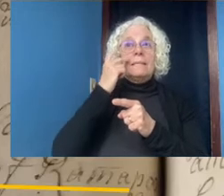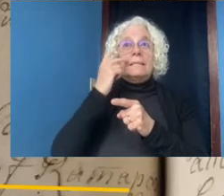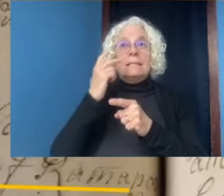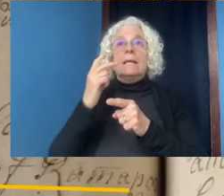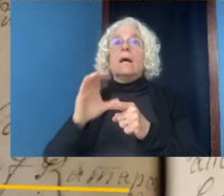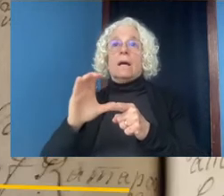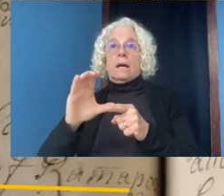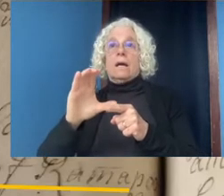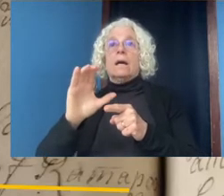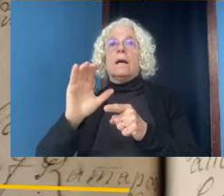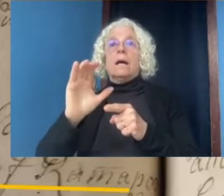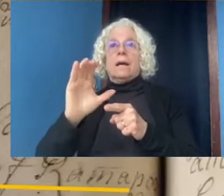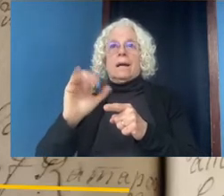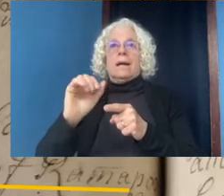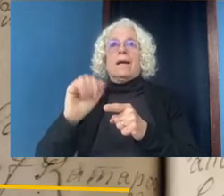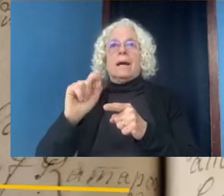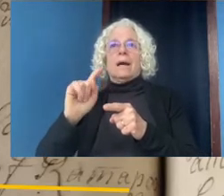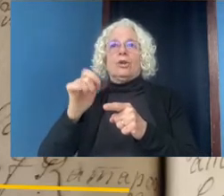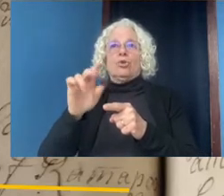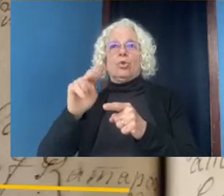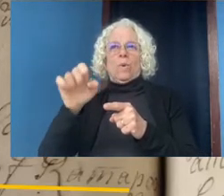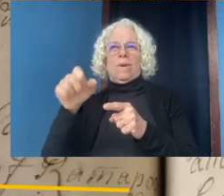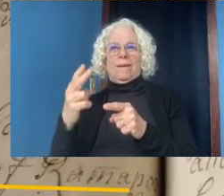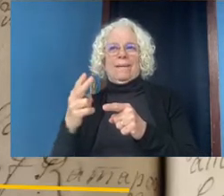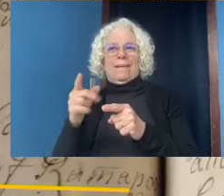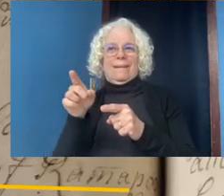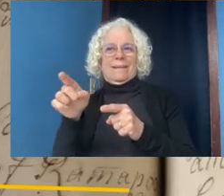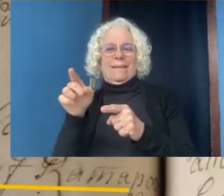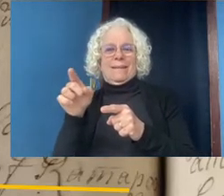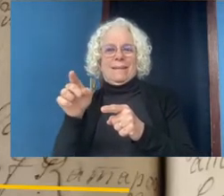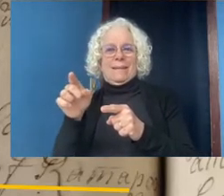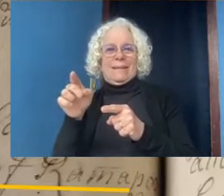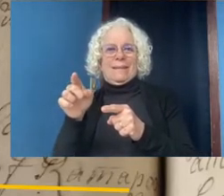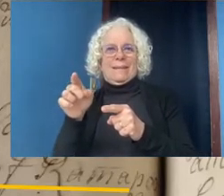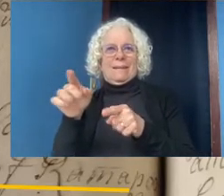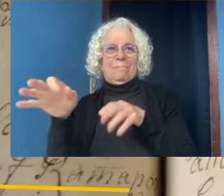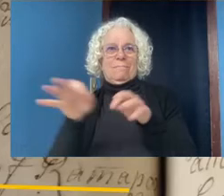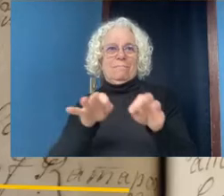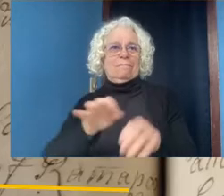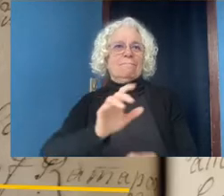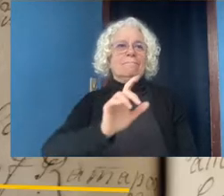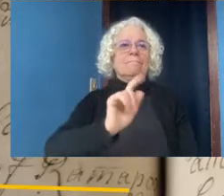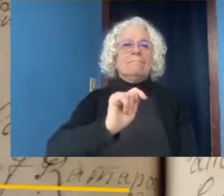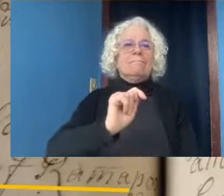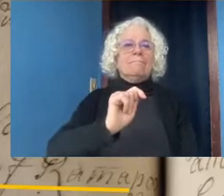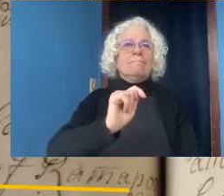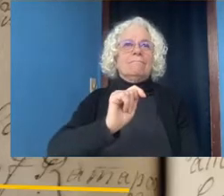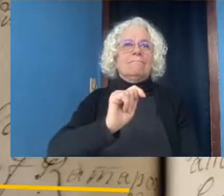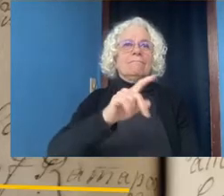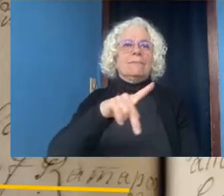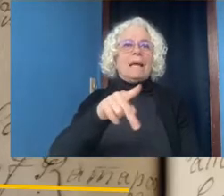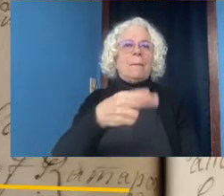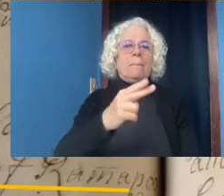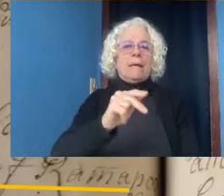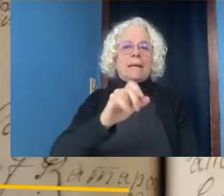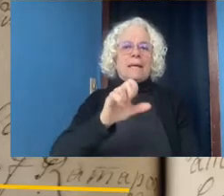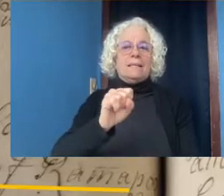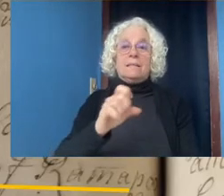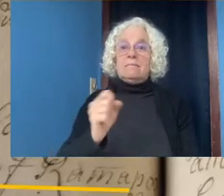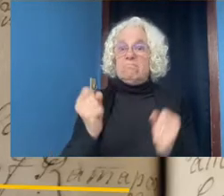Yes, right. So 1680 Hopdeed and Tappahance, we'll see there. Tappahance has many